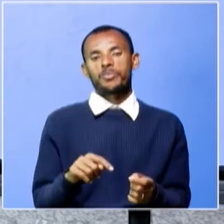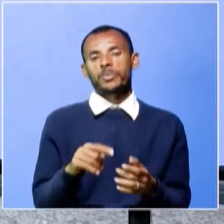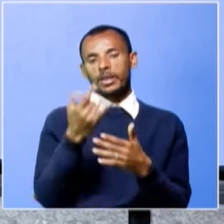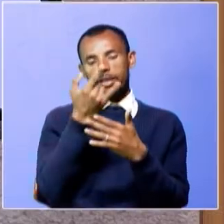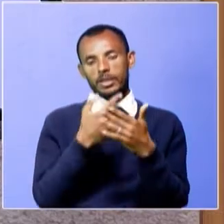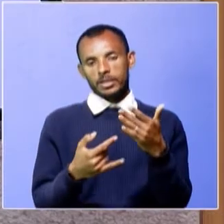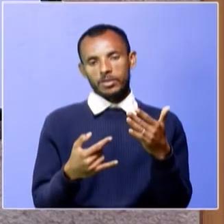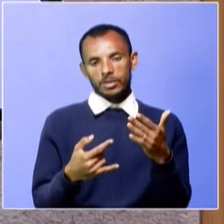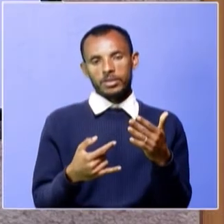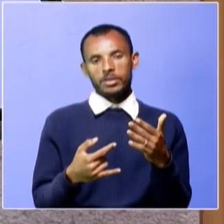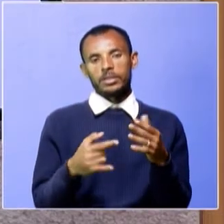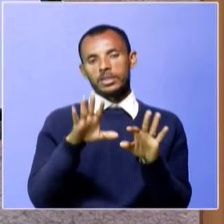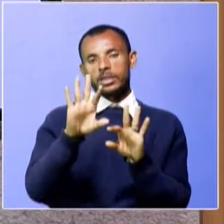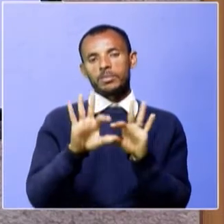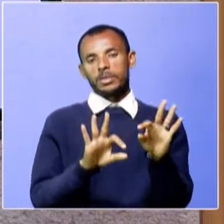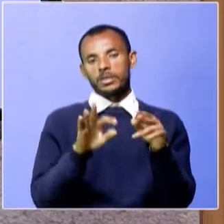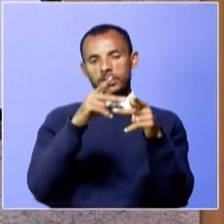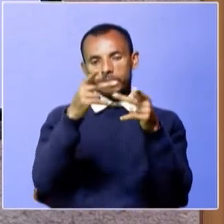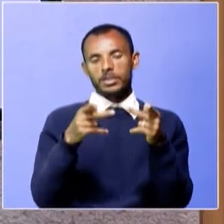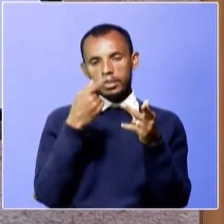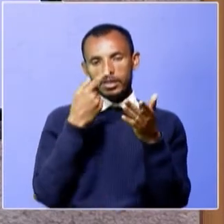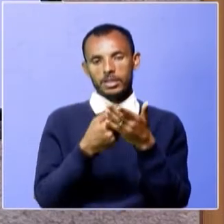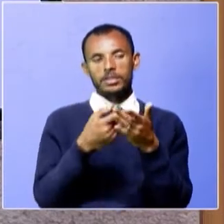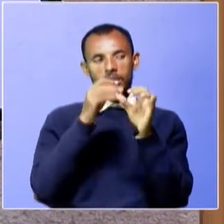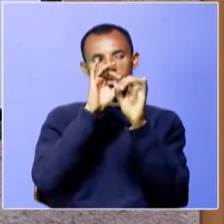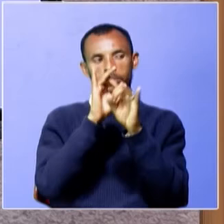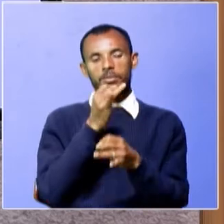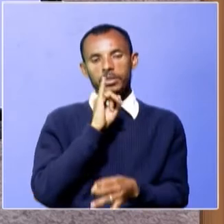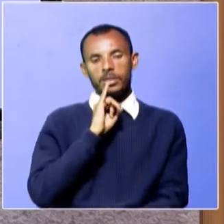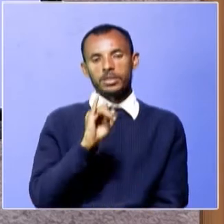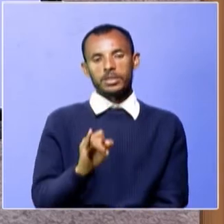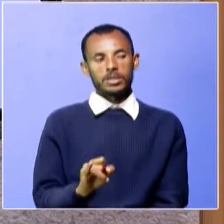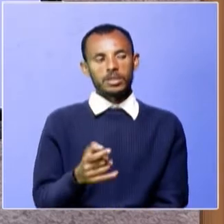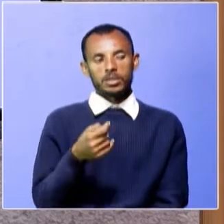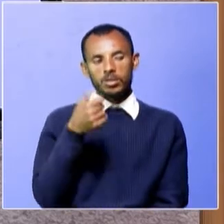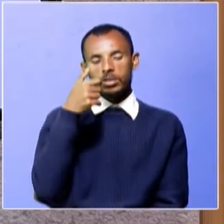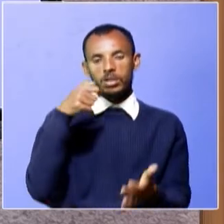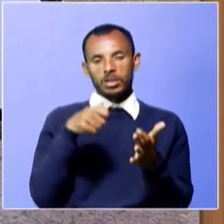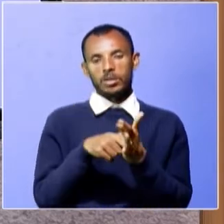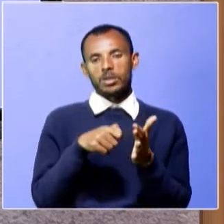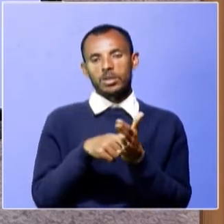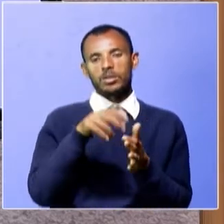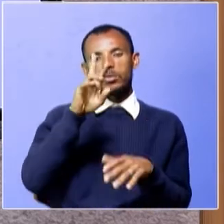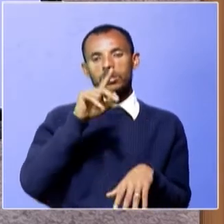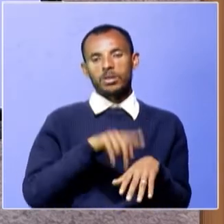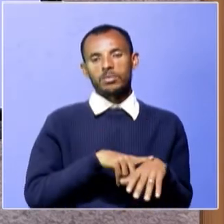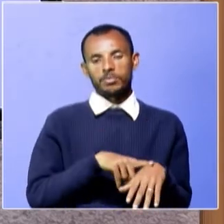list out the sample space. Here the experiment is tossing a coin